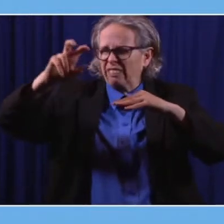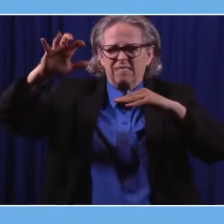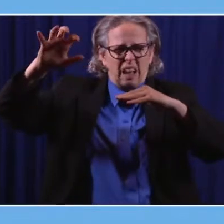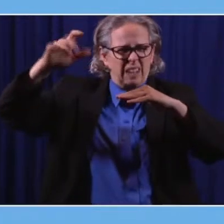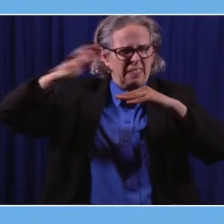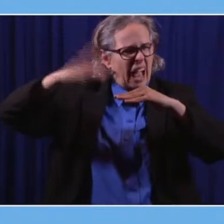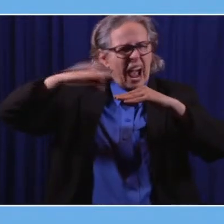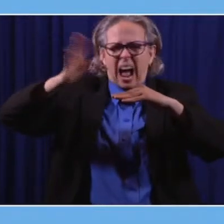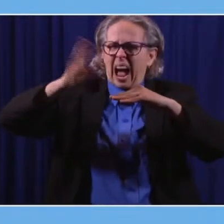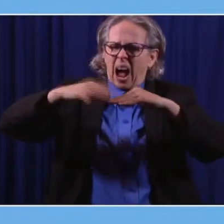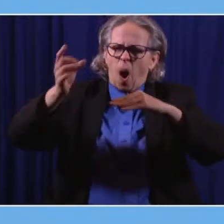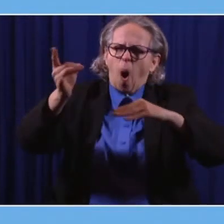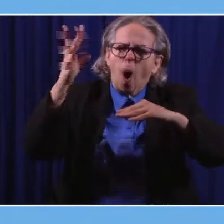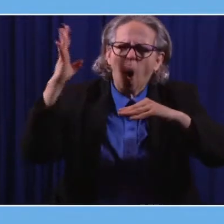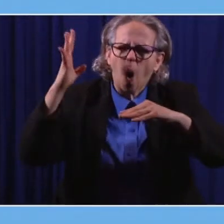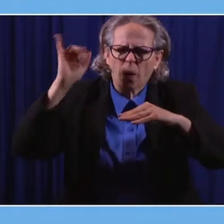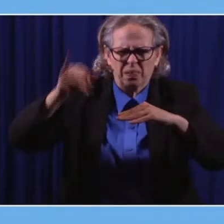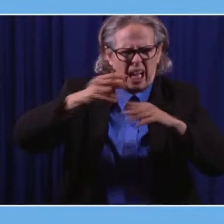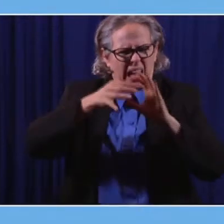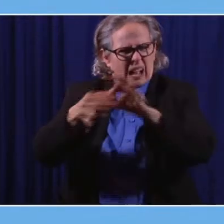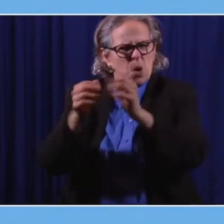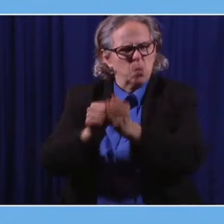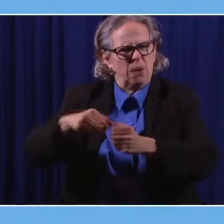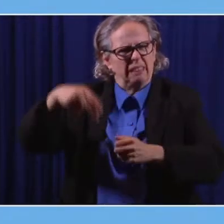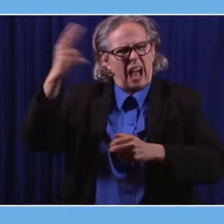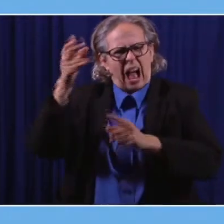So very, very high.